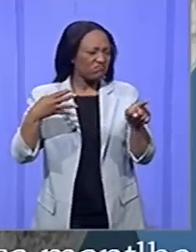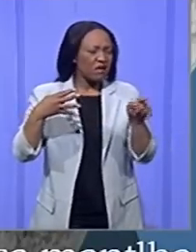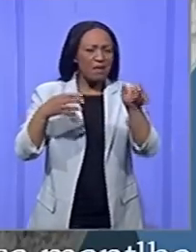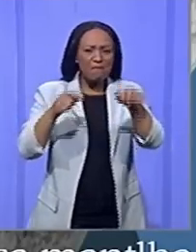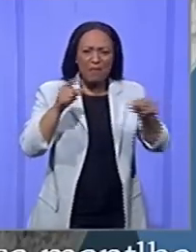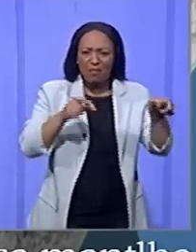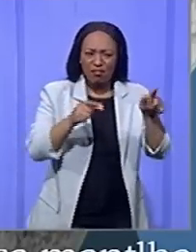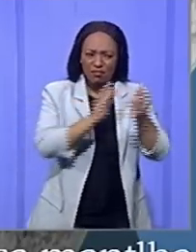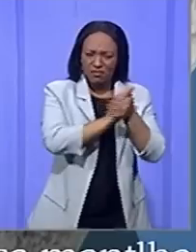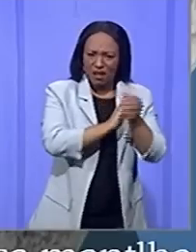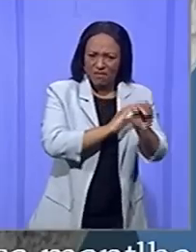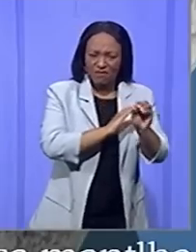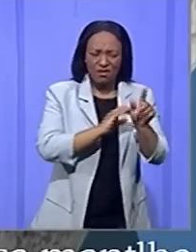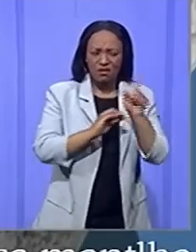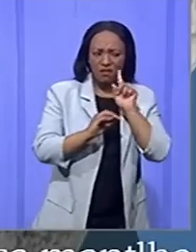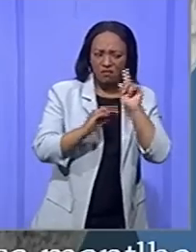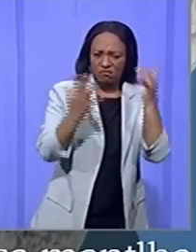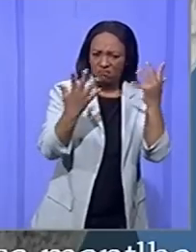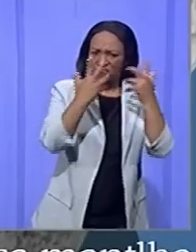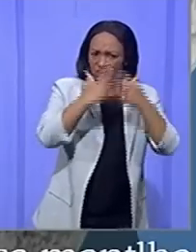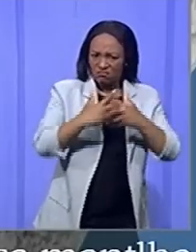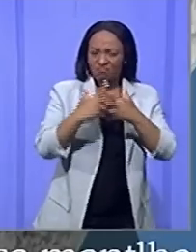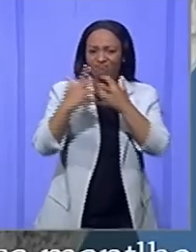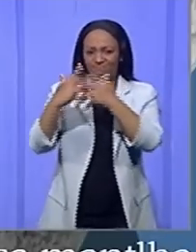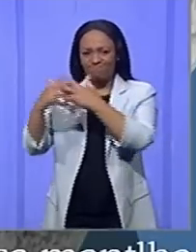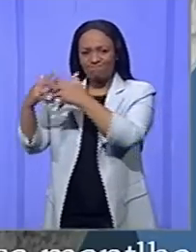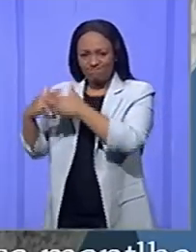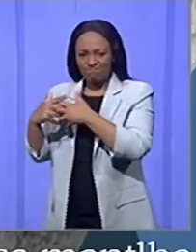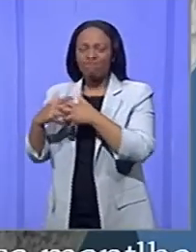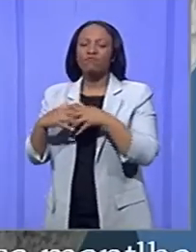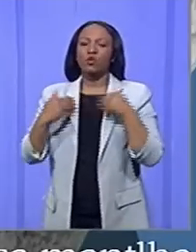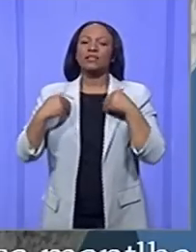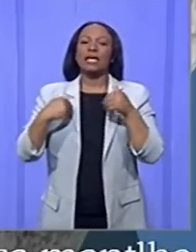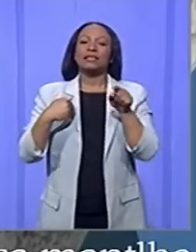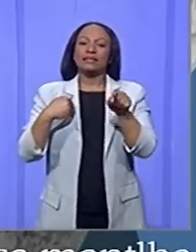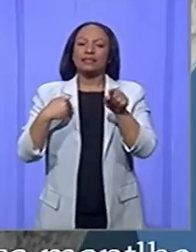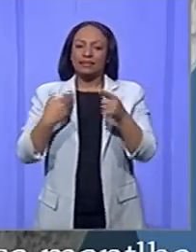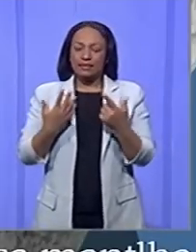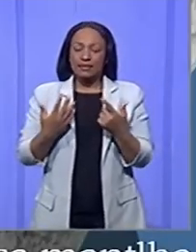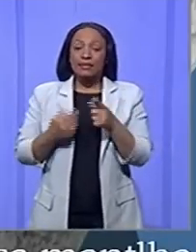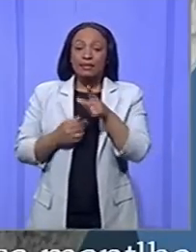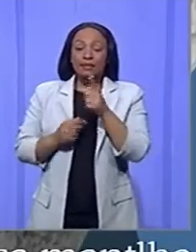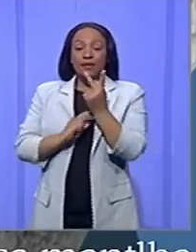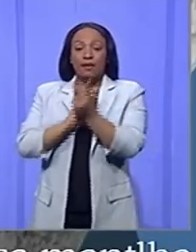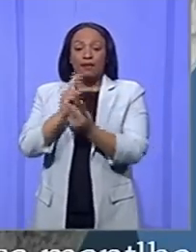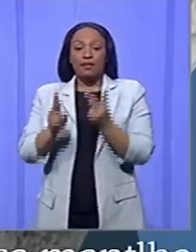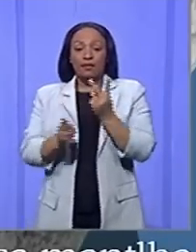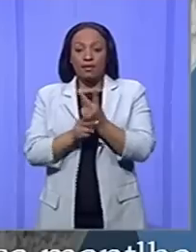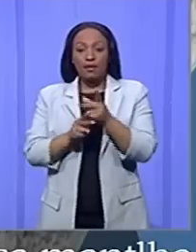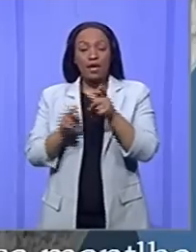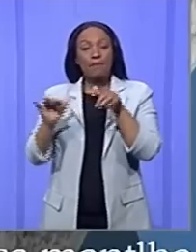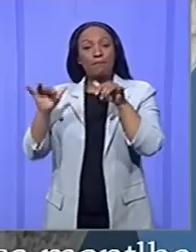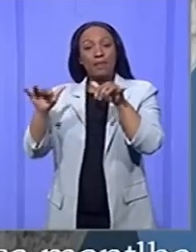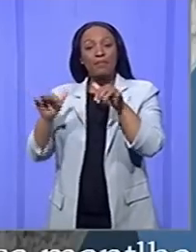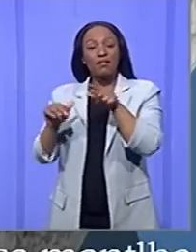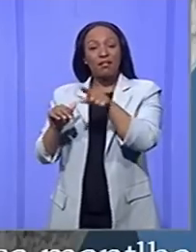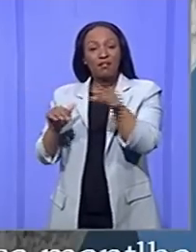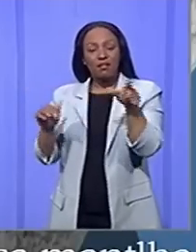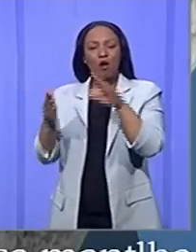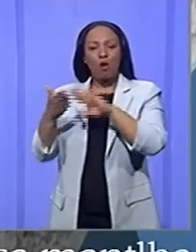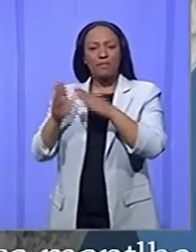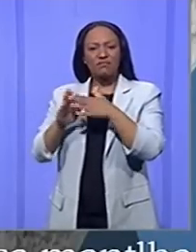nkuwe mehato batho ba ntshuwe mesebetsing mara re tshwantse re qale moo and hape le teng batho le bone baahi ba na